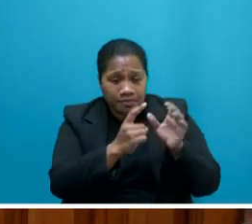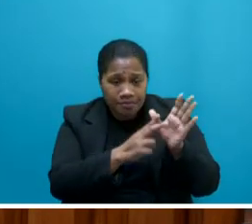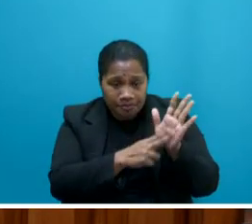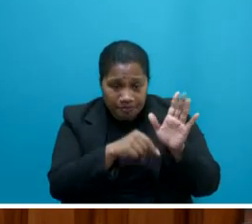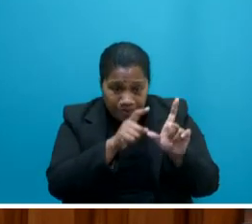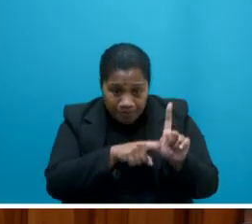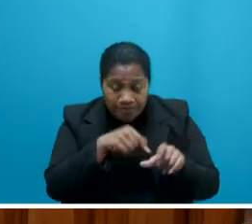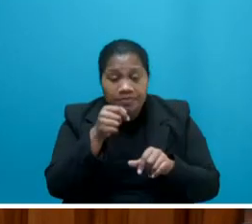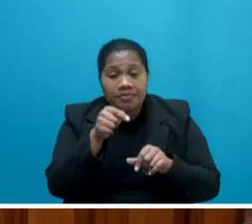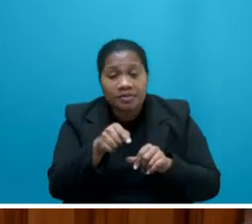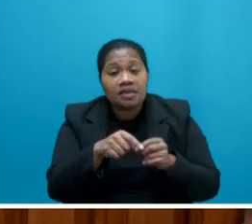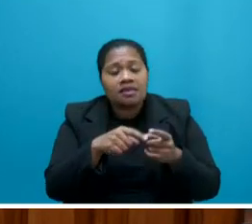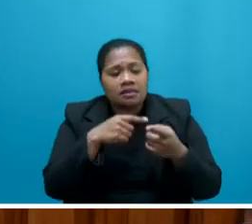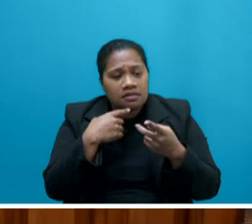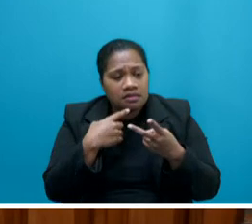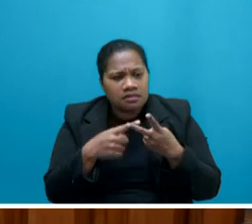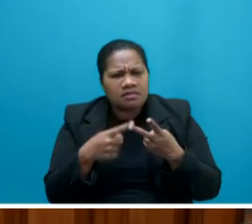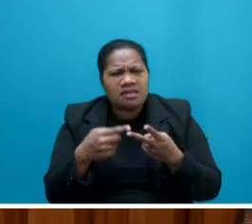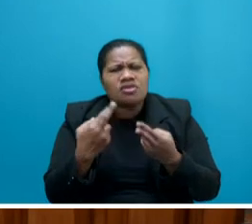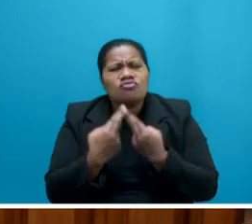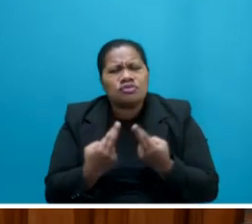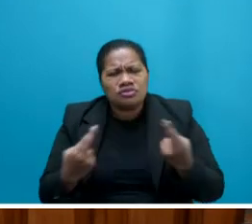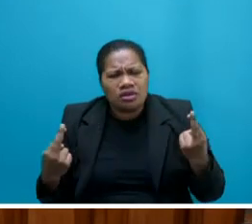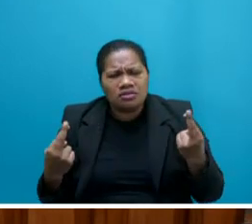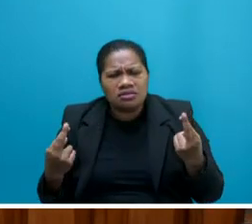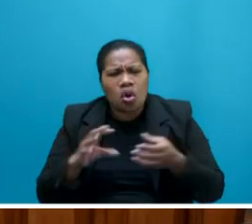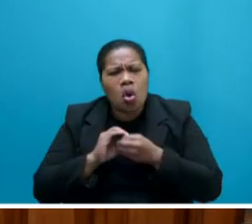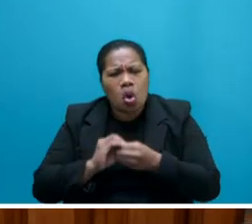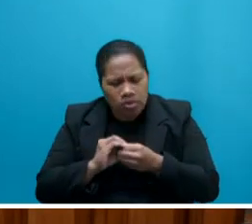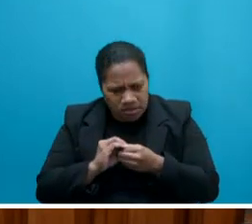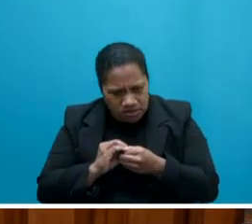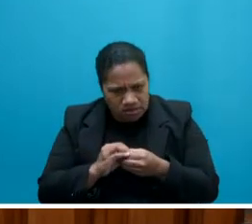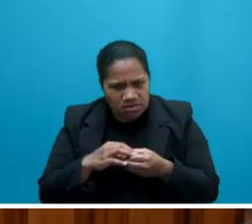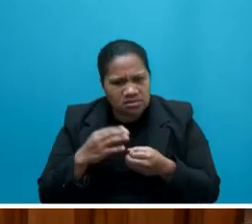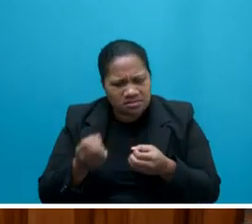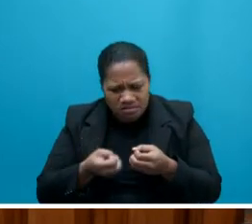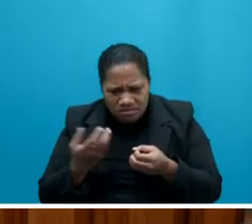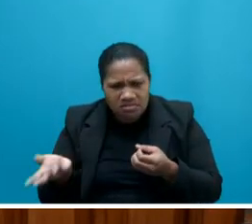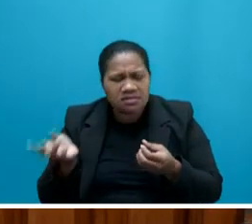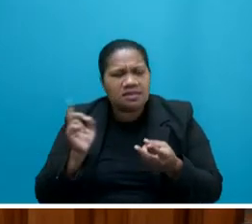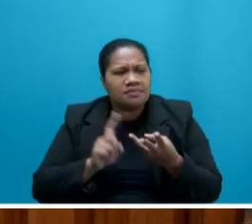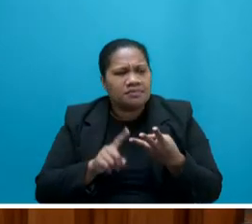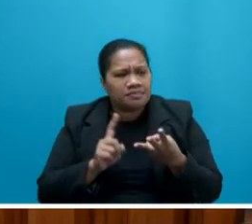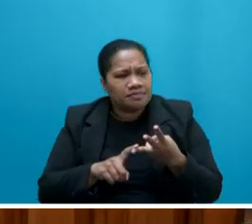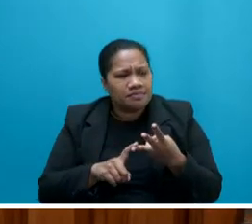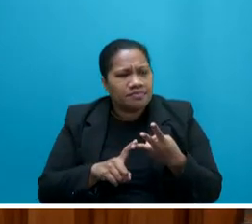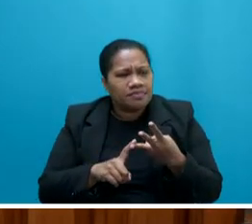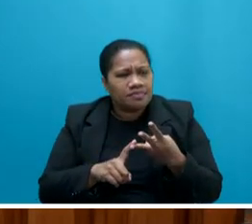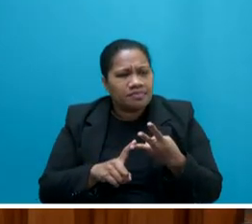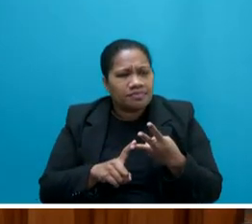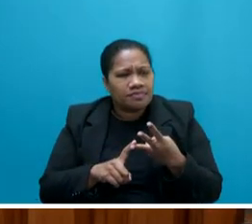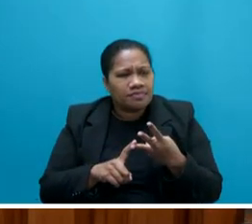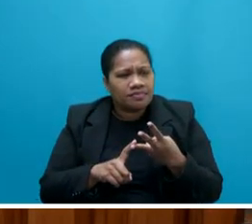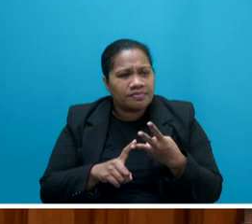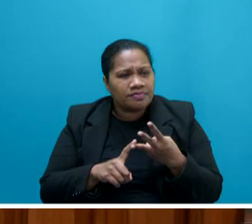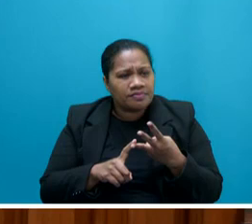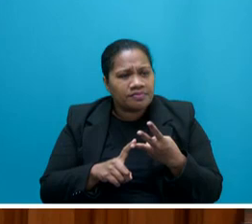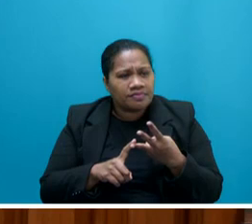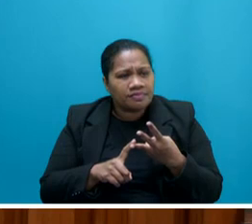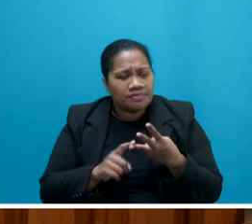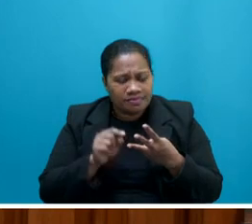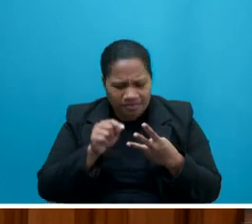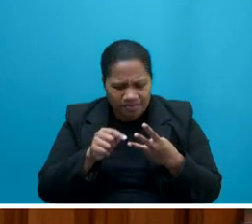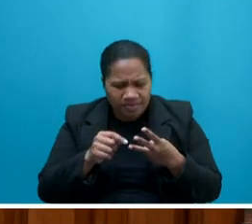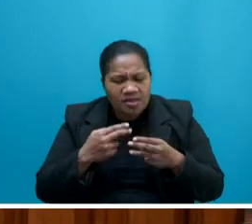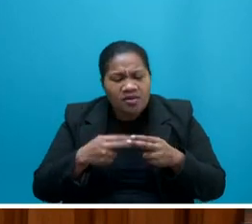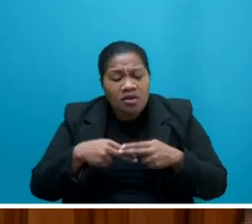owners. Number three, implementation of RED Plus project of 4 million trees in 4 years in partnership